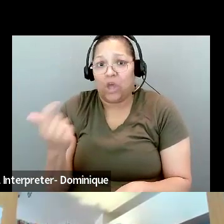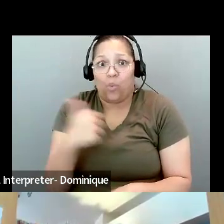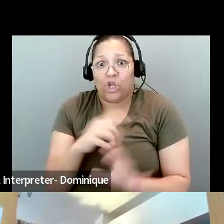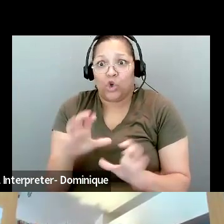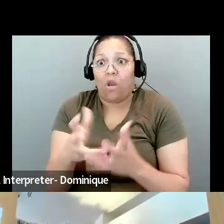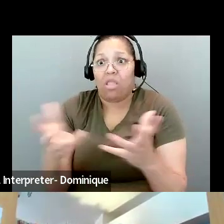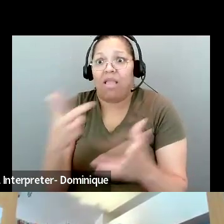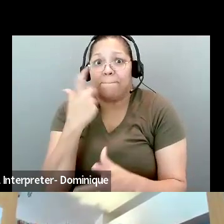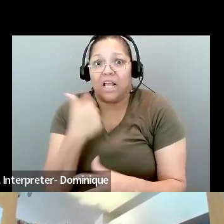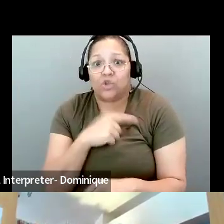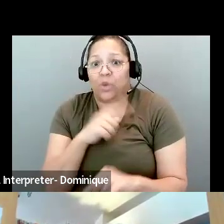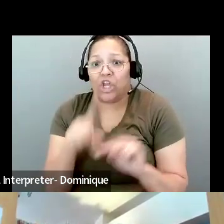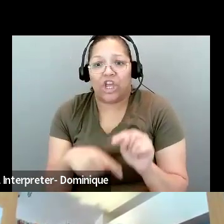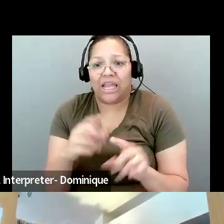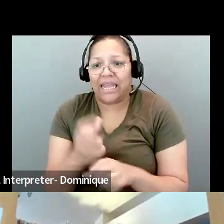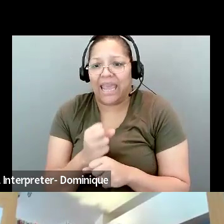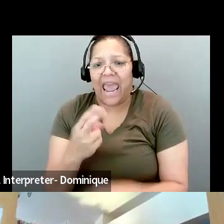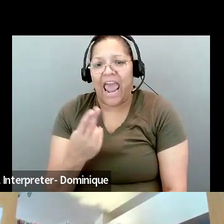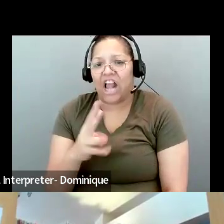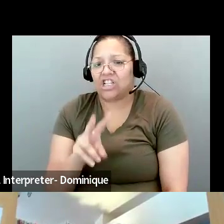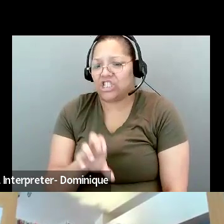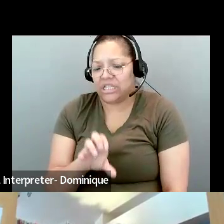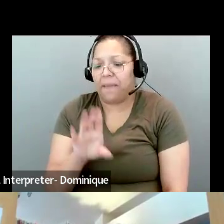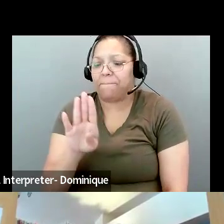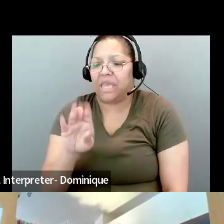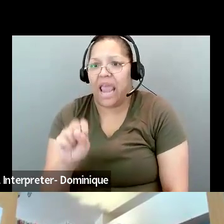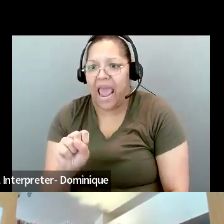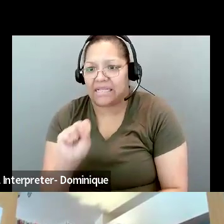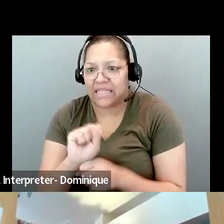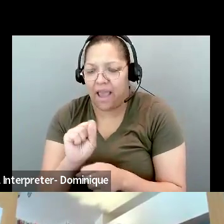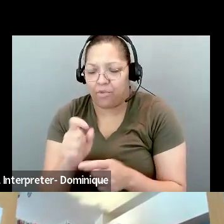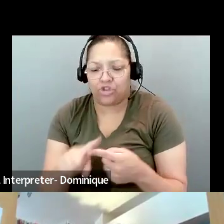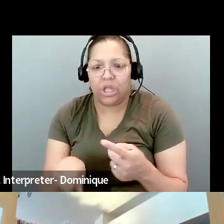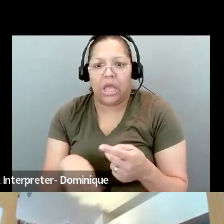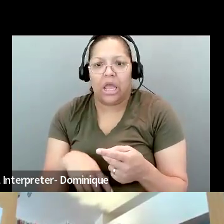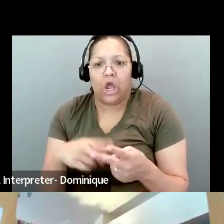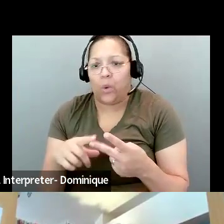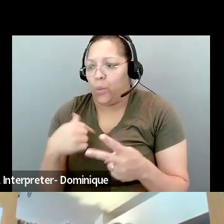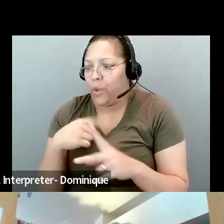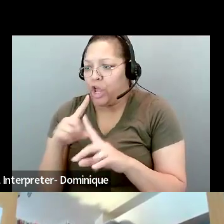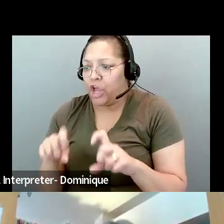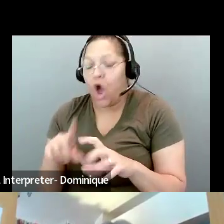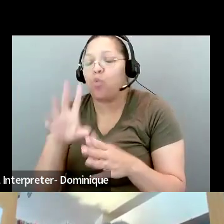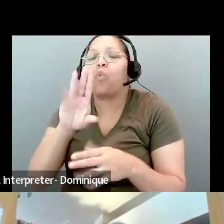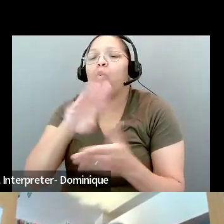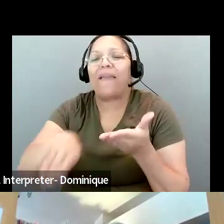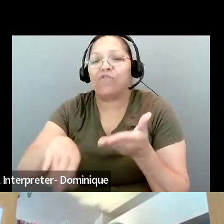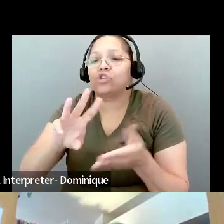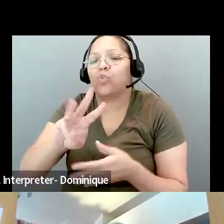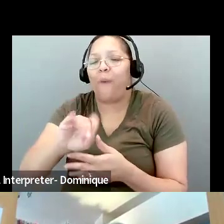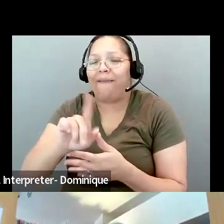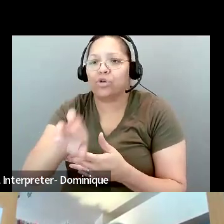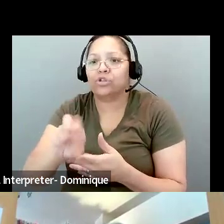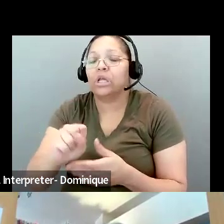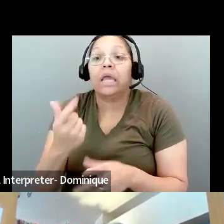being able to get HCBS waivers. We weren't being able to assess people for the waivers. If